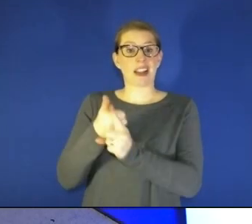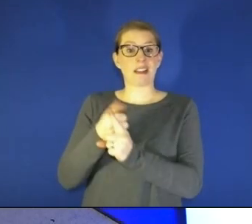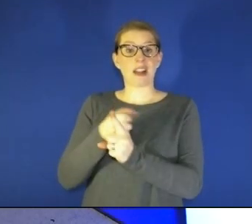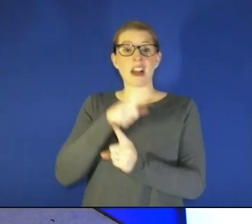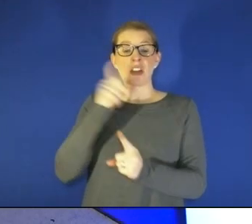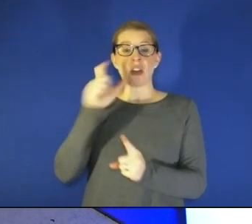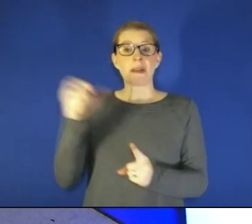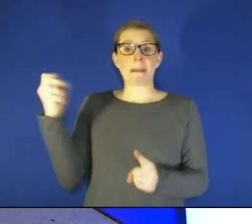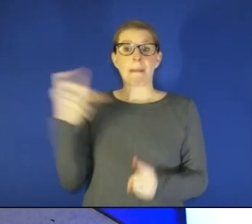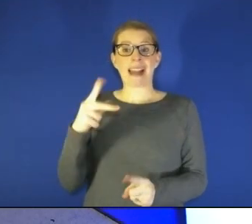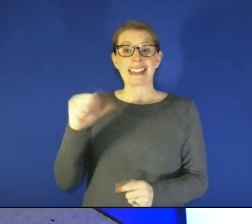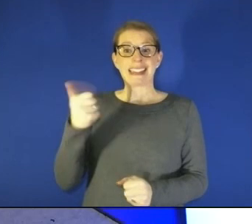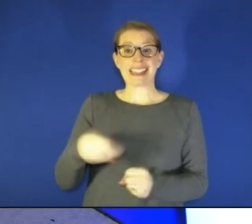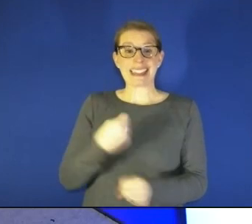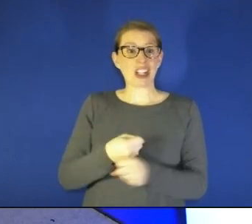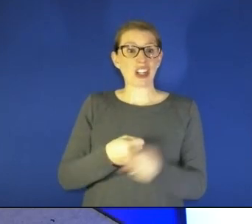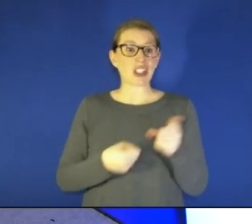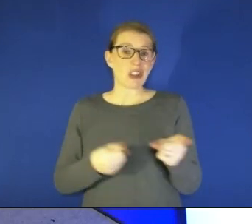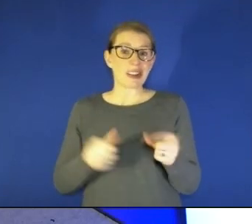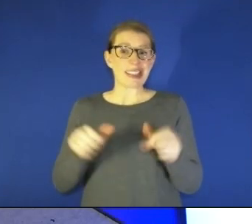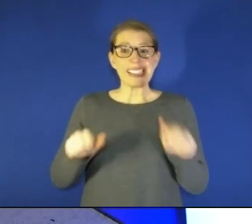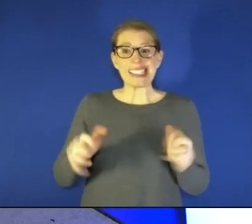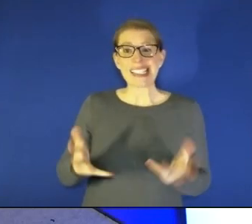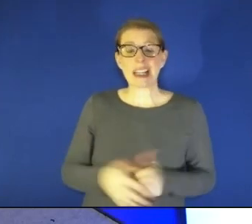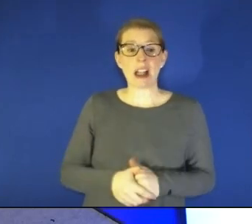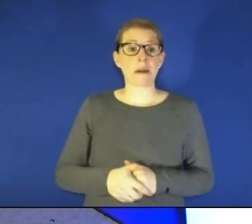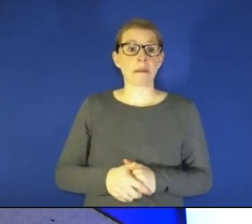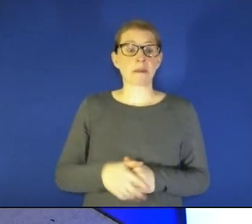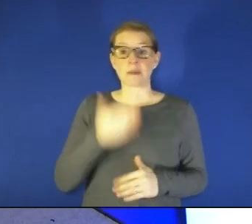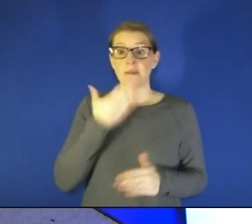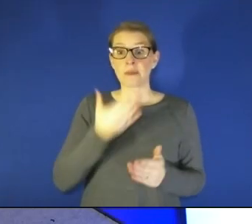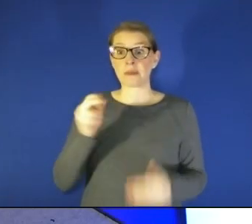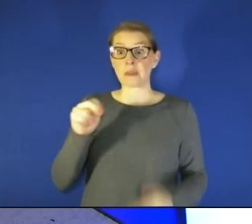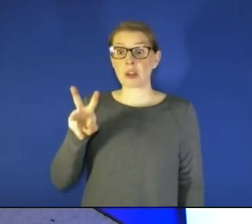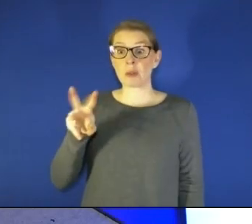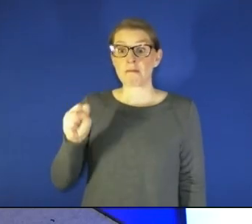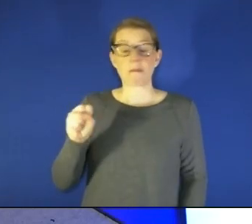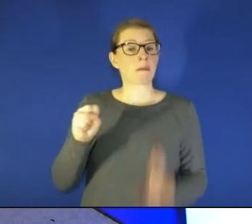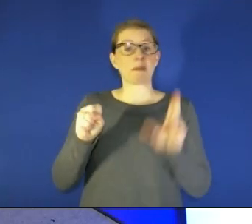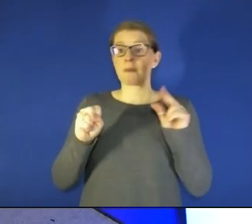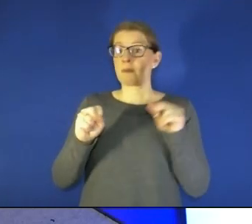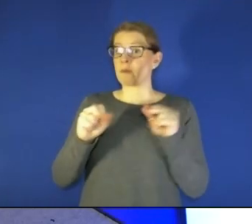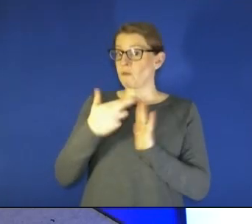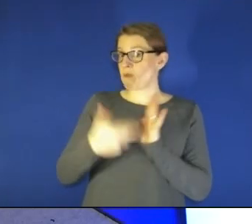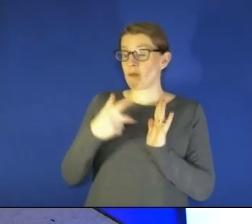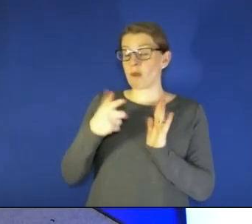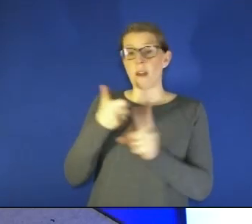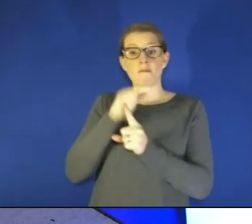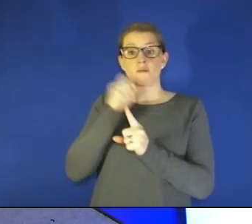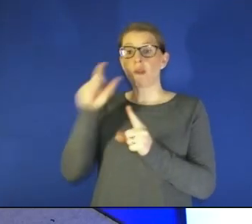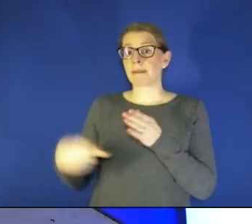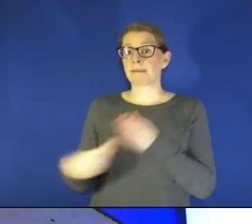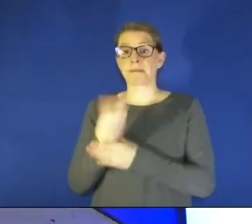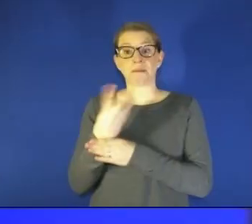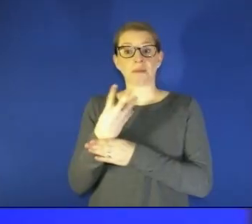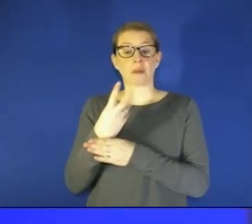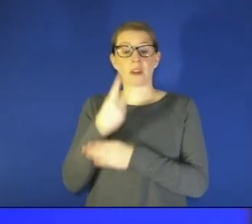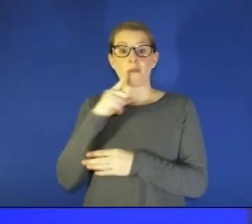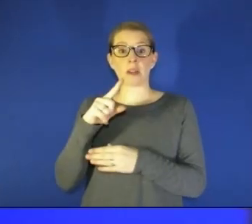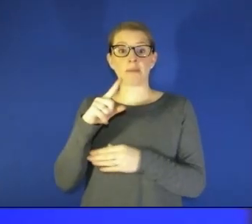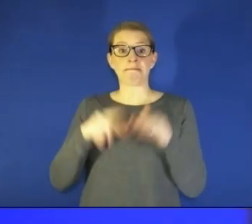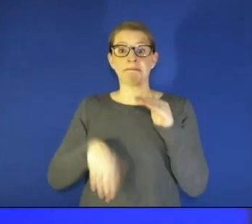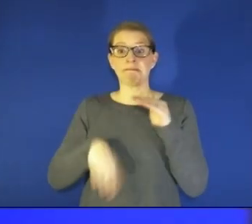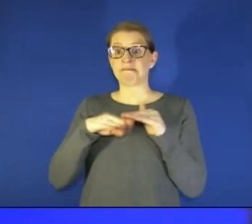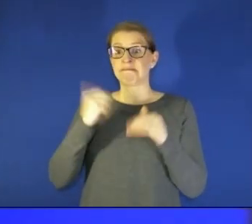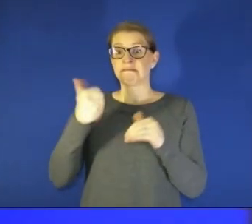but maybe he was just trying to give me some good news. No, he's right. According to the guidelines, you do not need another colonoscopy for 10 years. I may not agree with